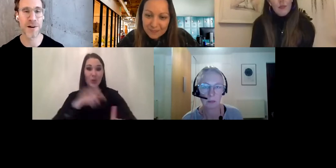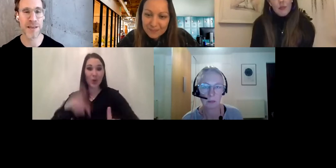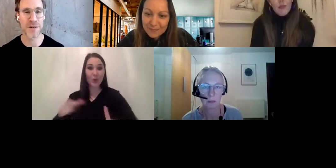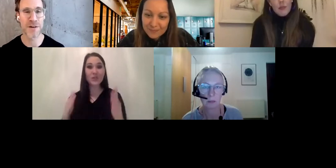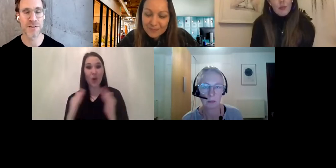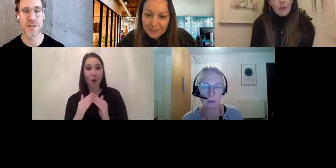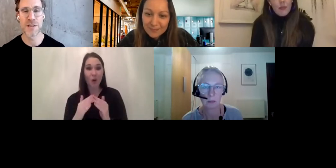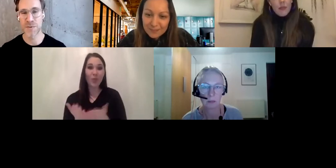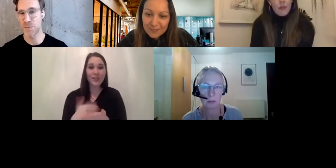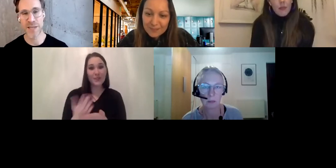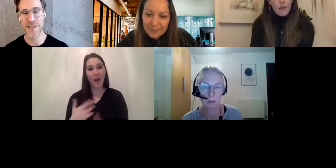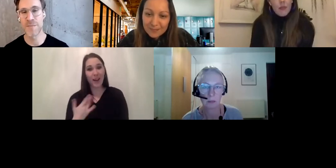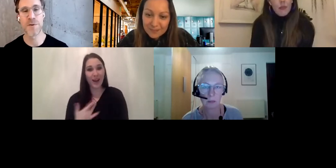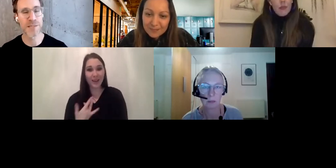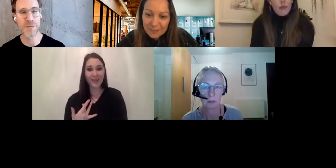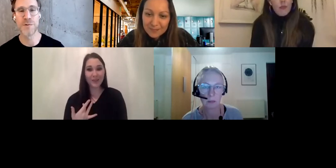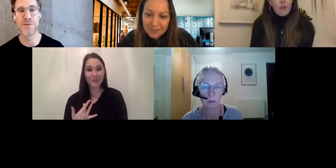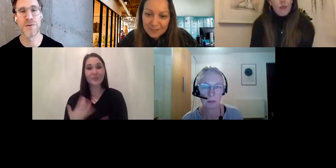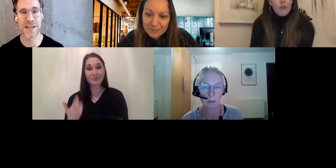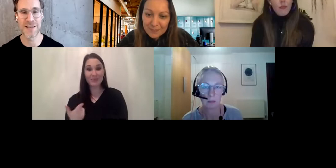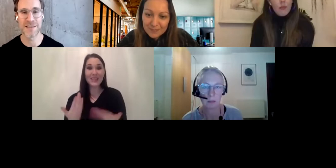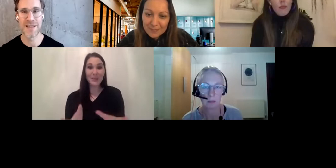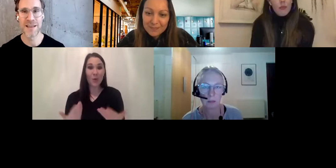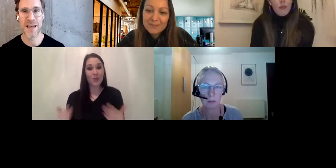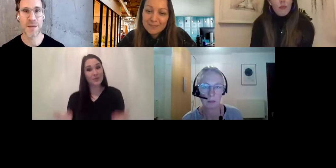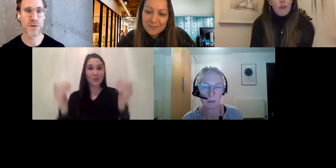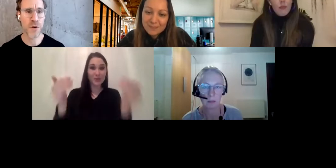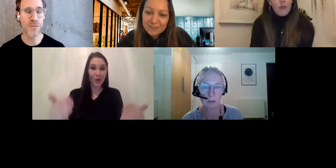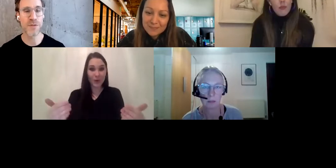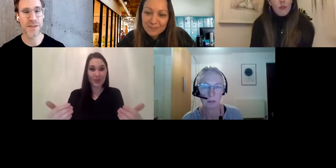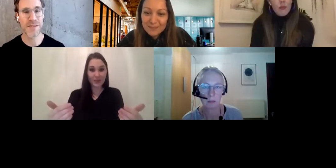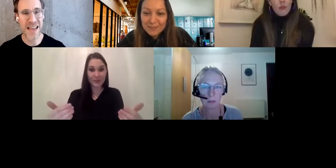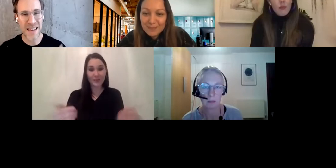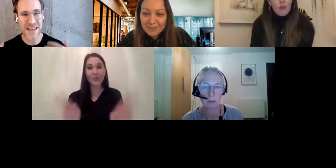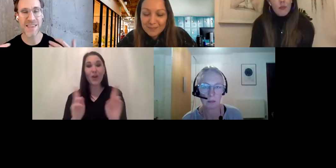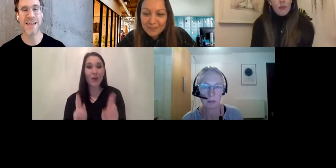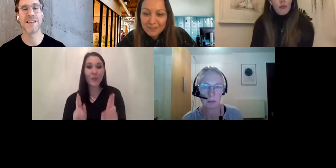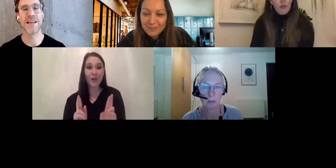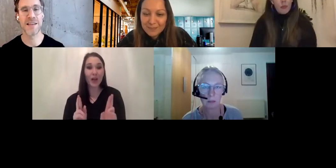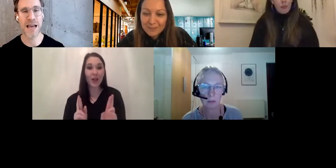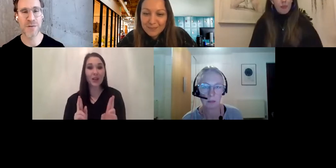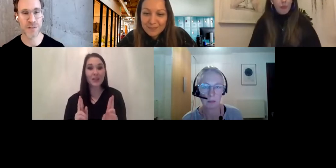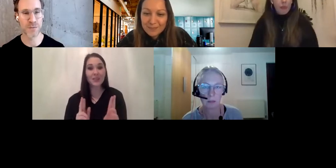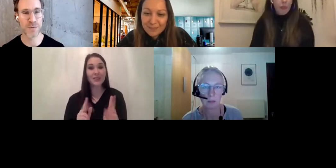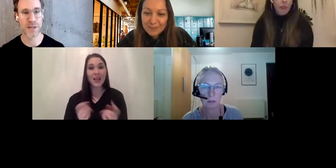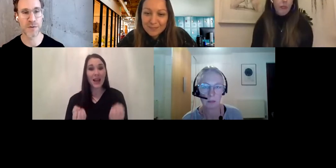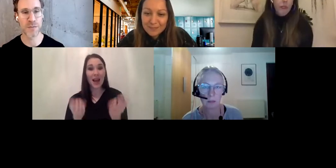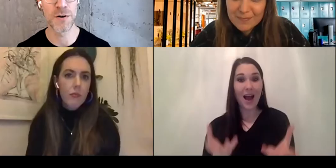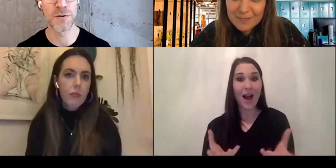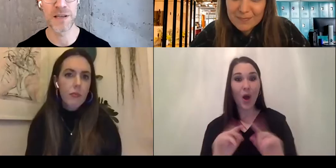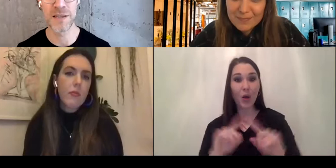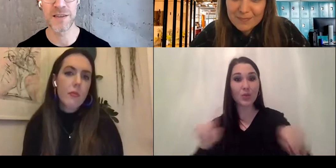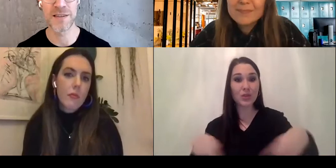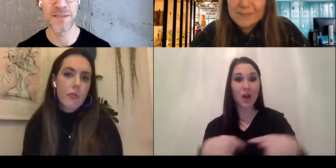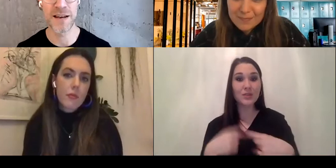is part of how it goes, we'll take that moment and we'll move forward. And I'm sort of hopeful that allowance with working from